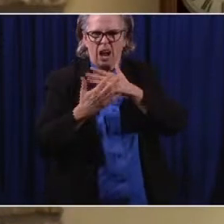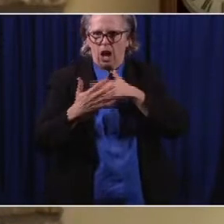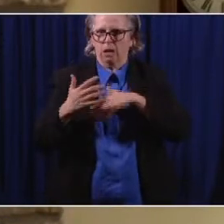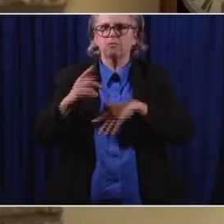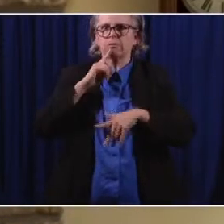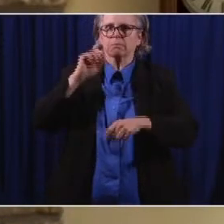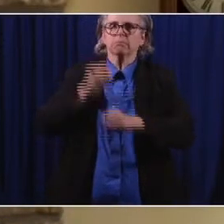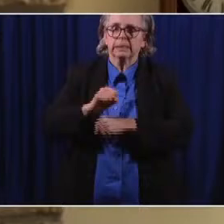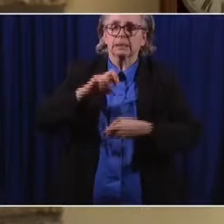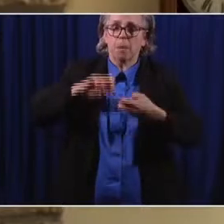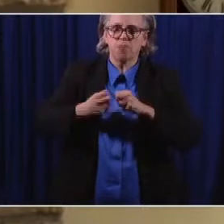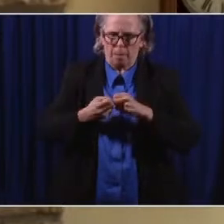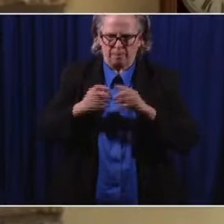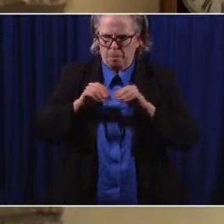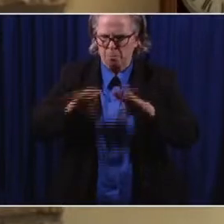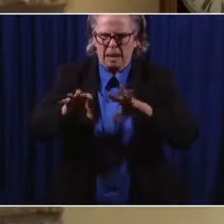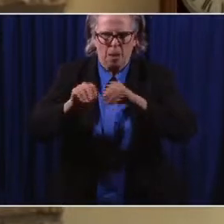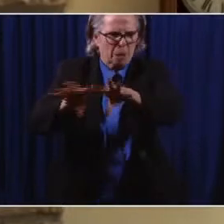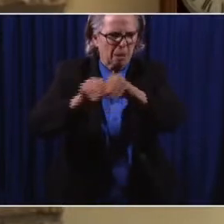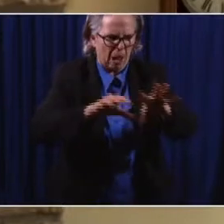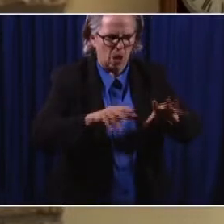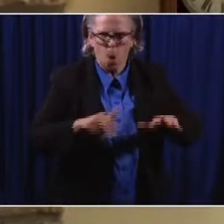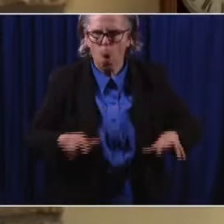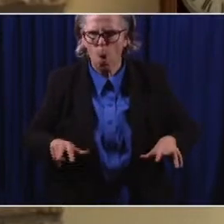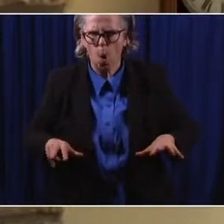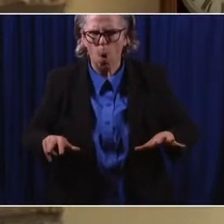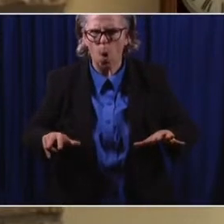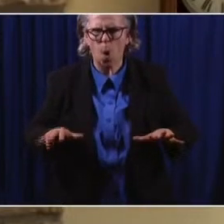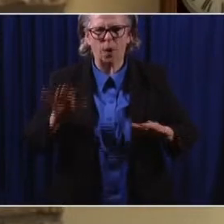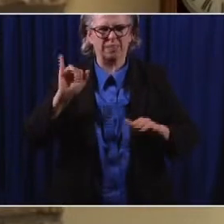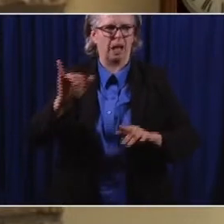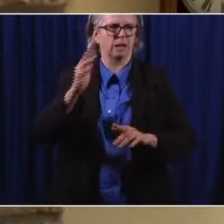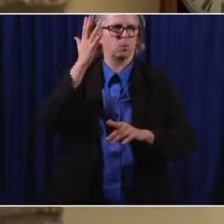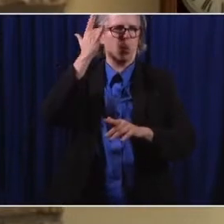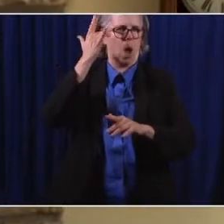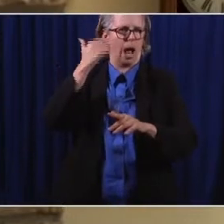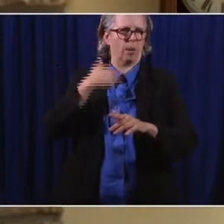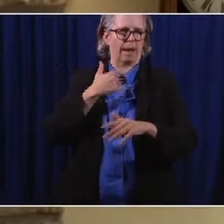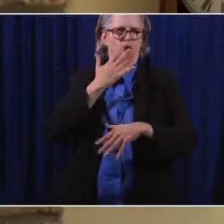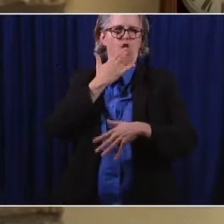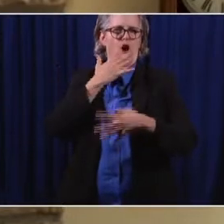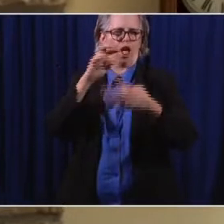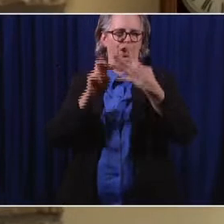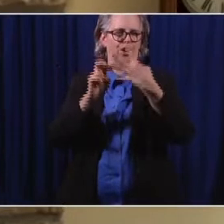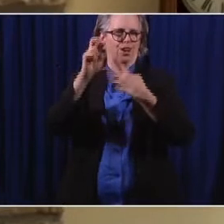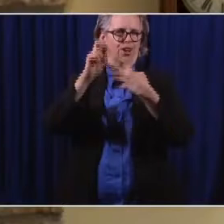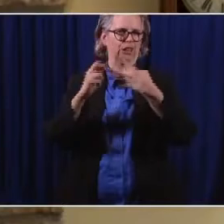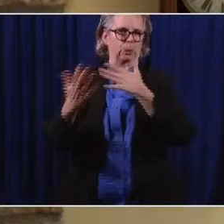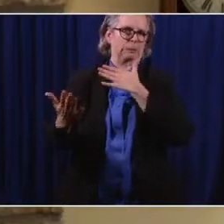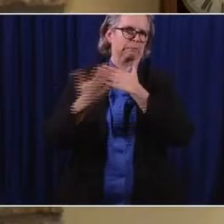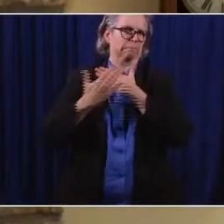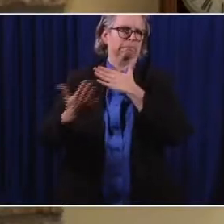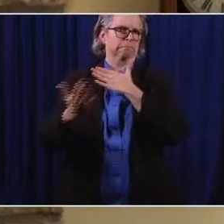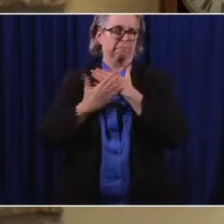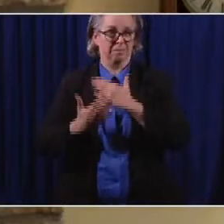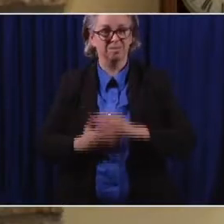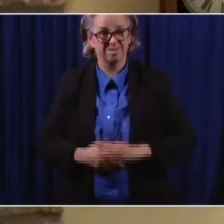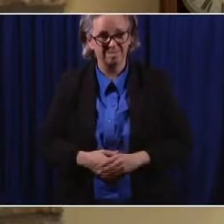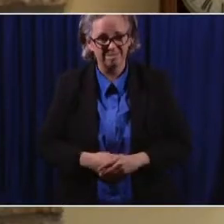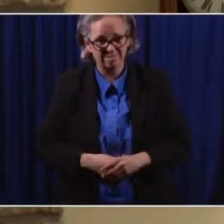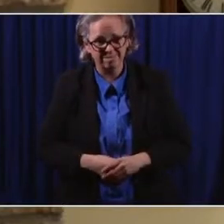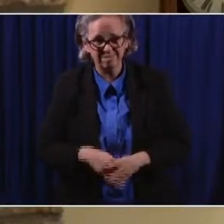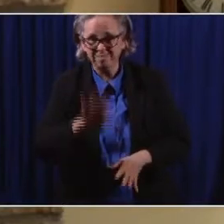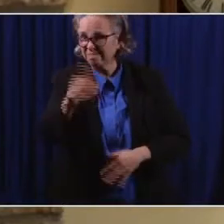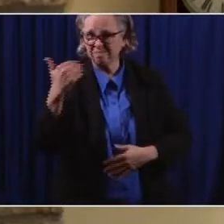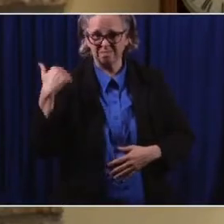of a problem down the road. That's all we're trying to do. And, the map I put up a few minutes ago at the beginning, where we put the high incidence